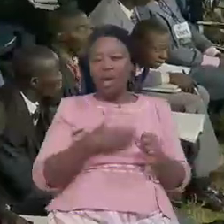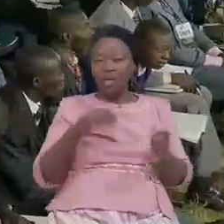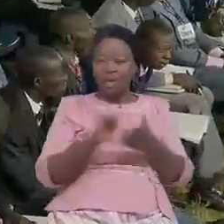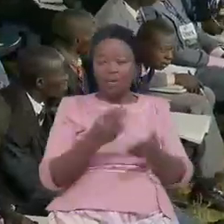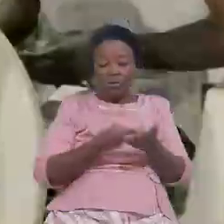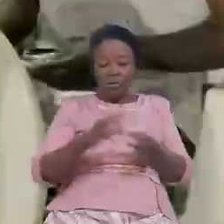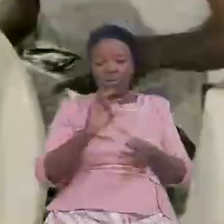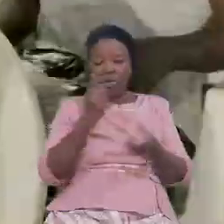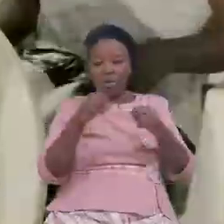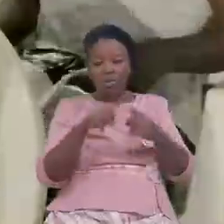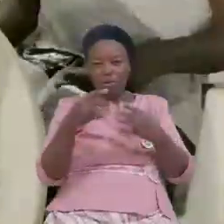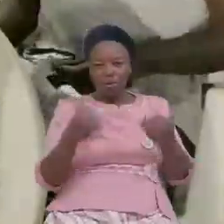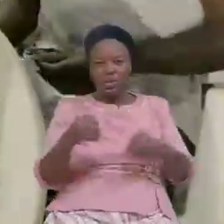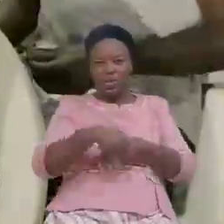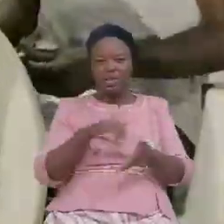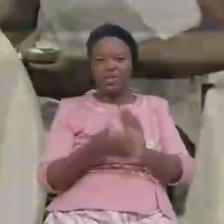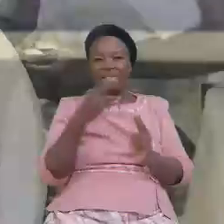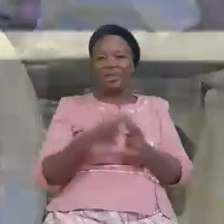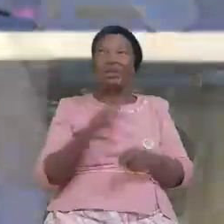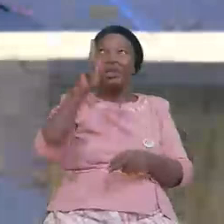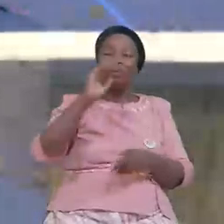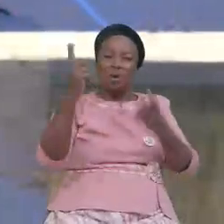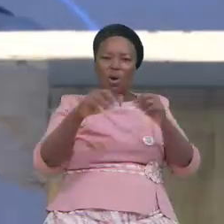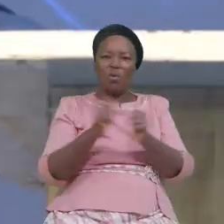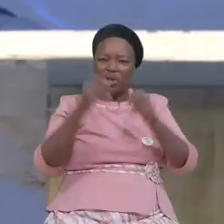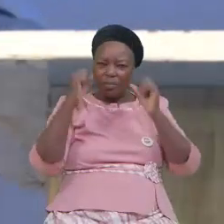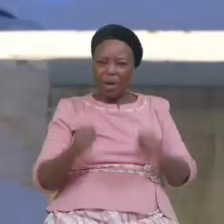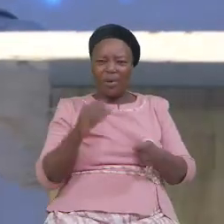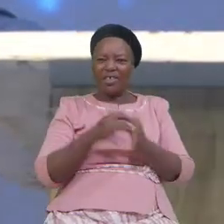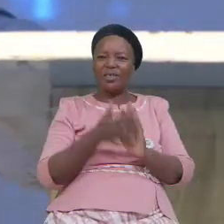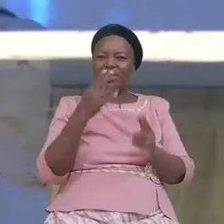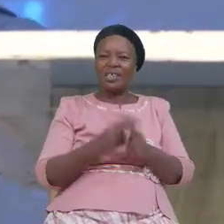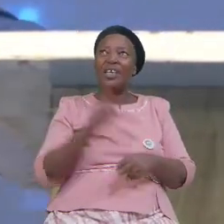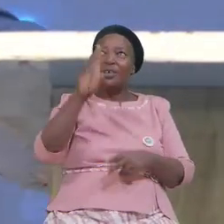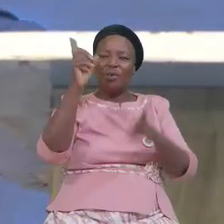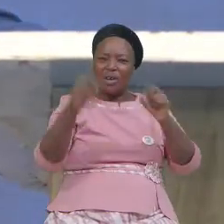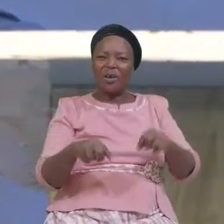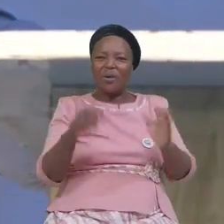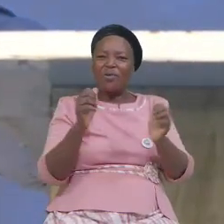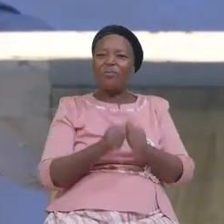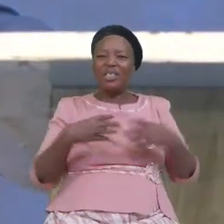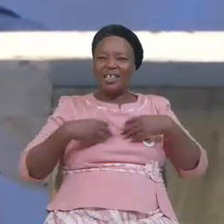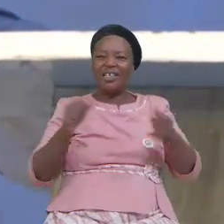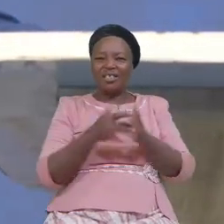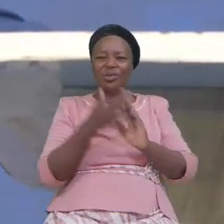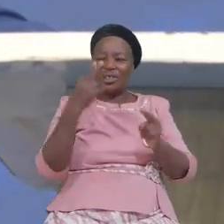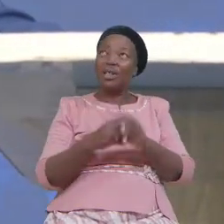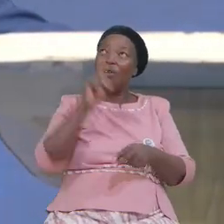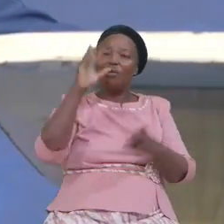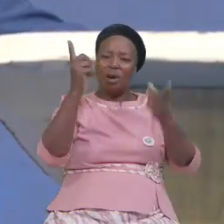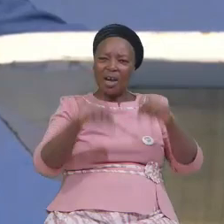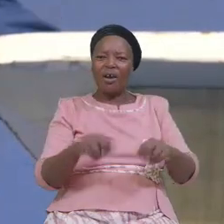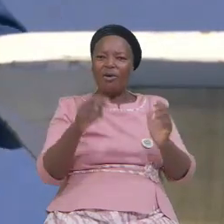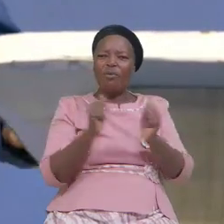you tonight. He will come with power. He will come with healing. He will come